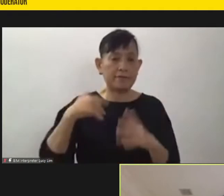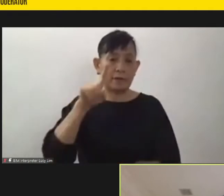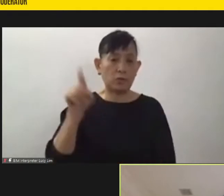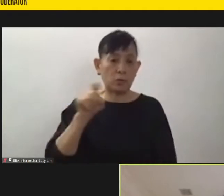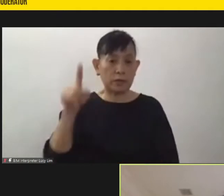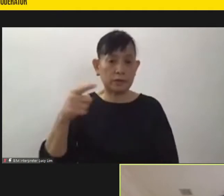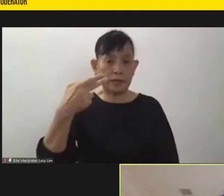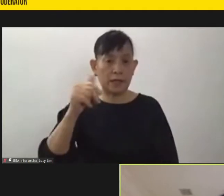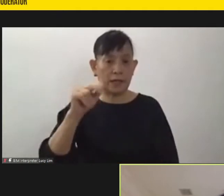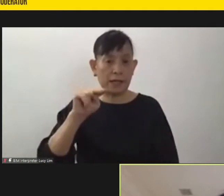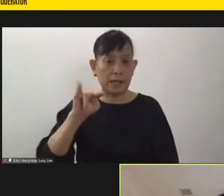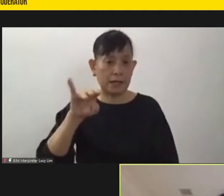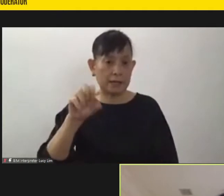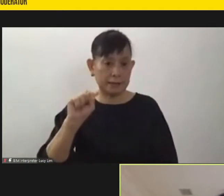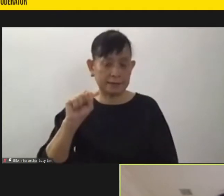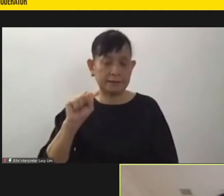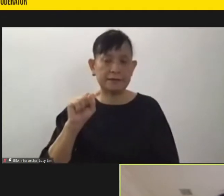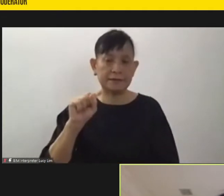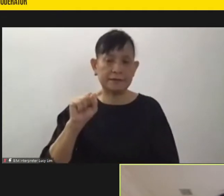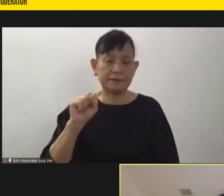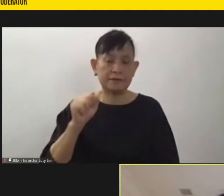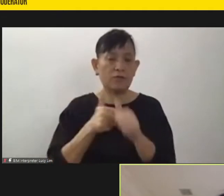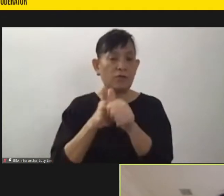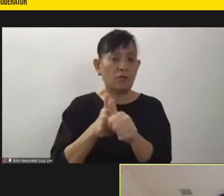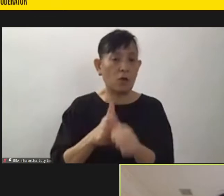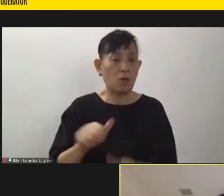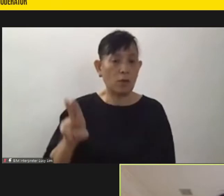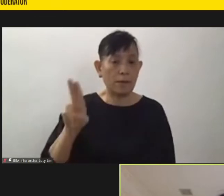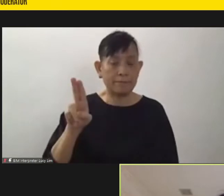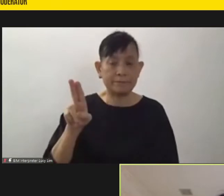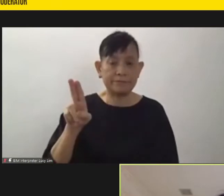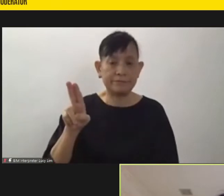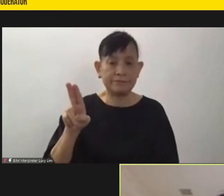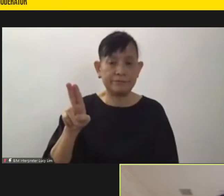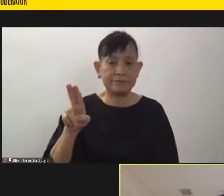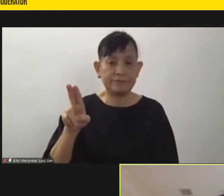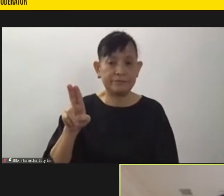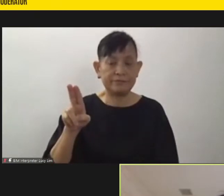did mention that, you know, sometimes